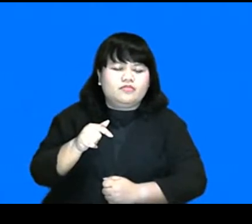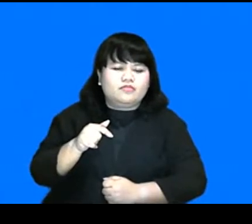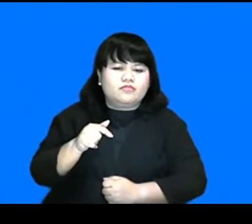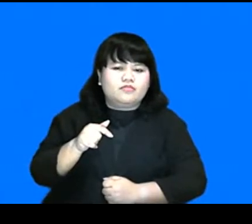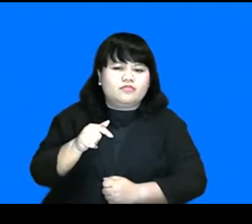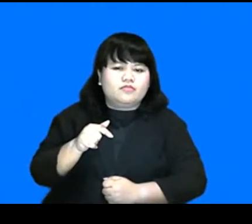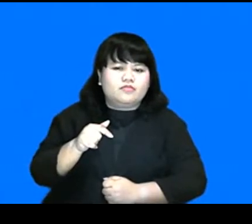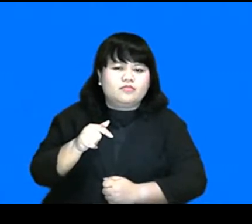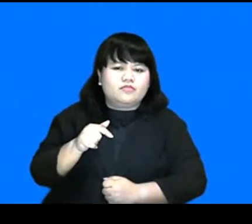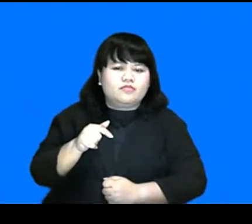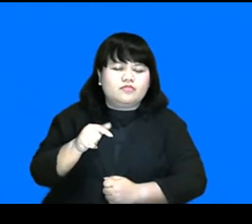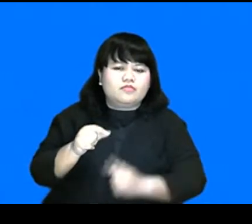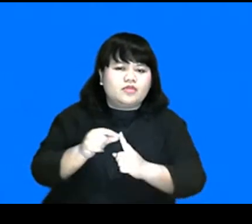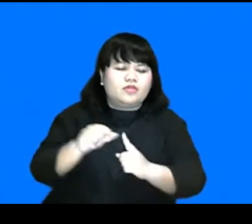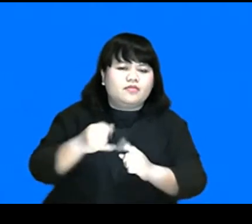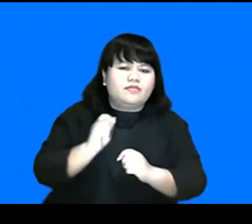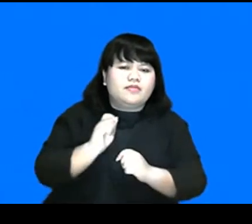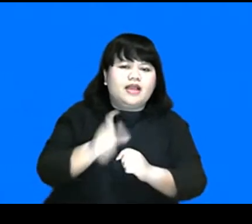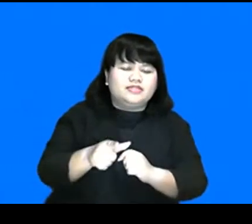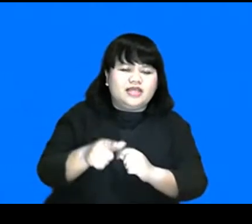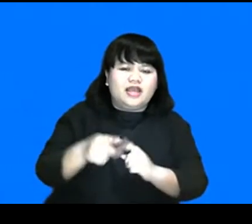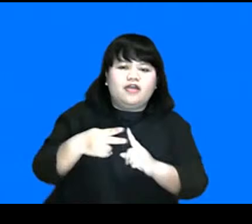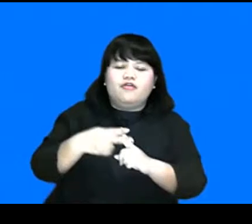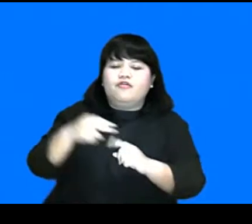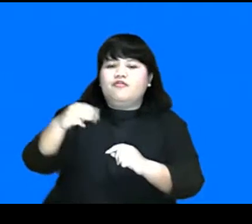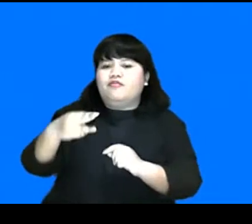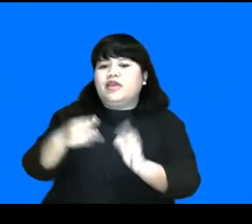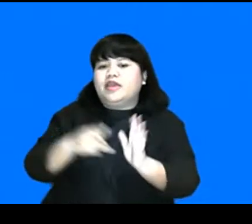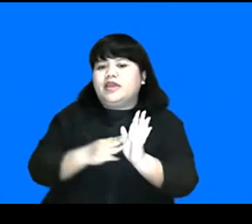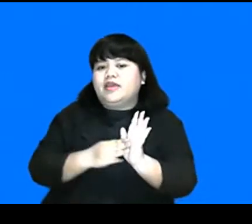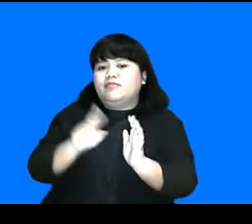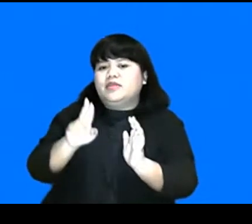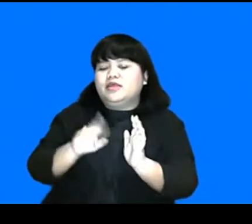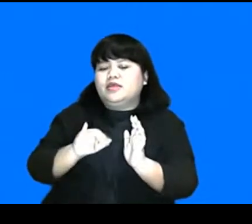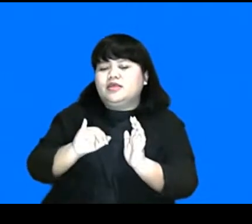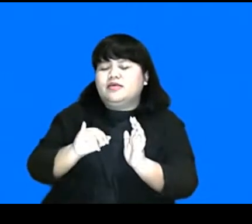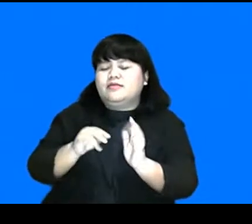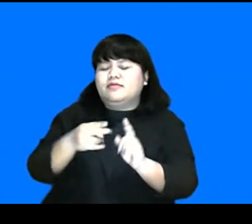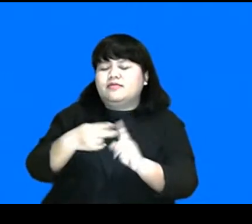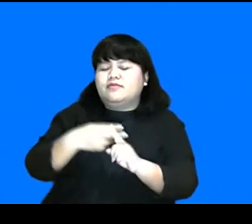tax system that we need. So I second what Tony said.